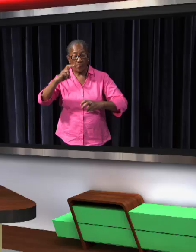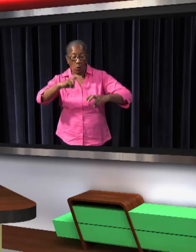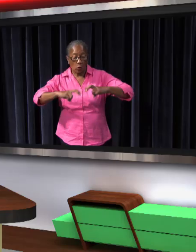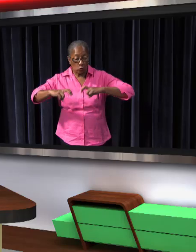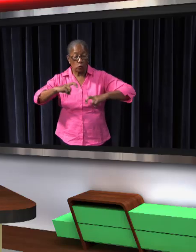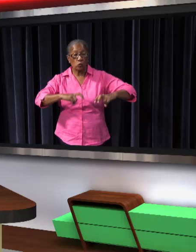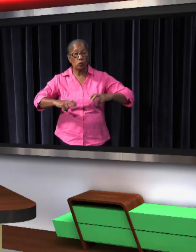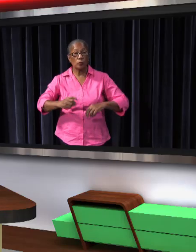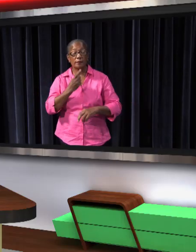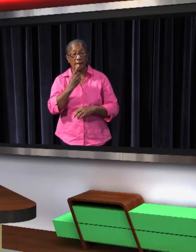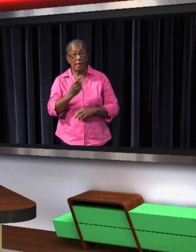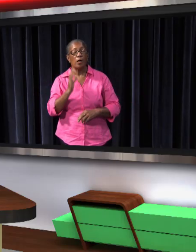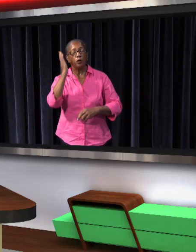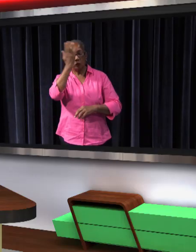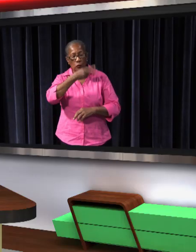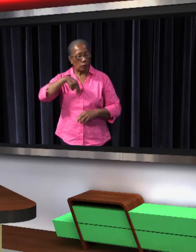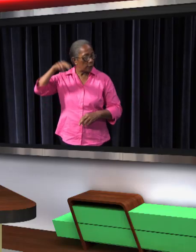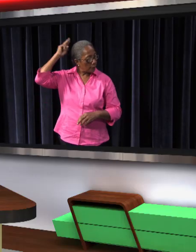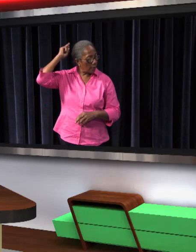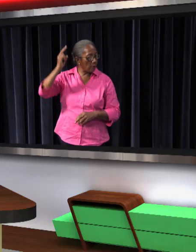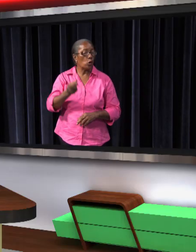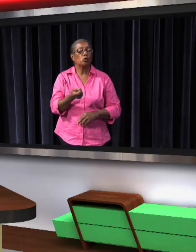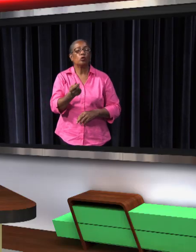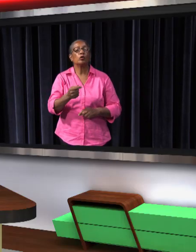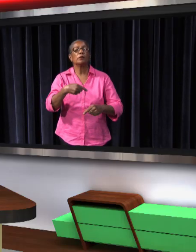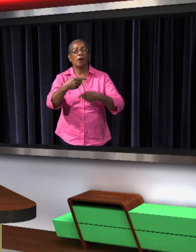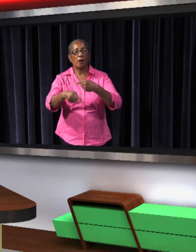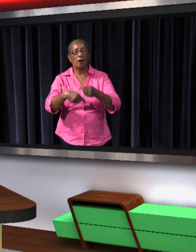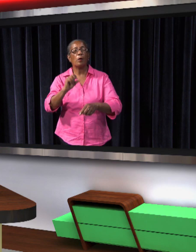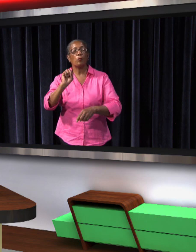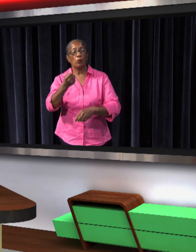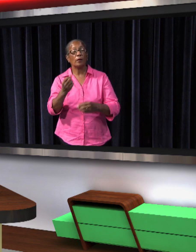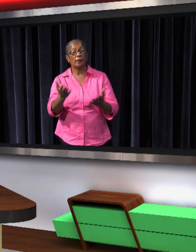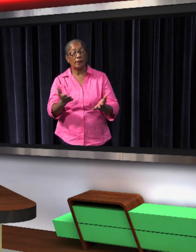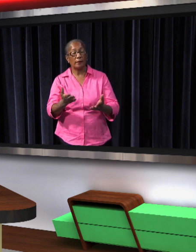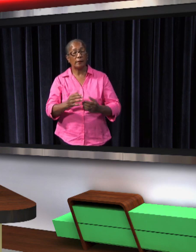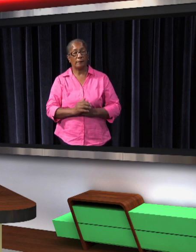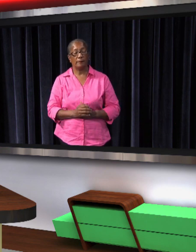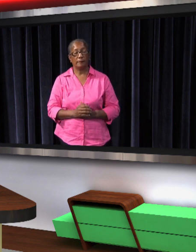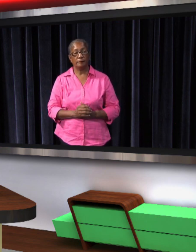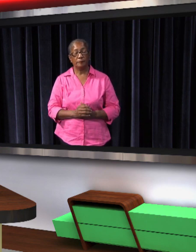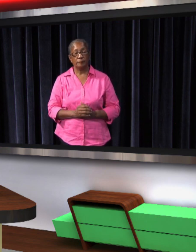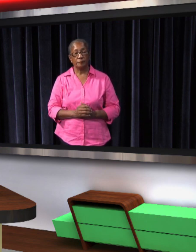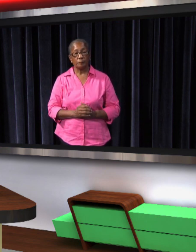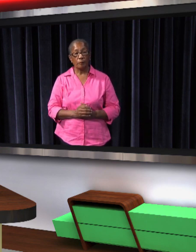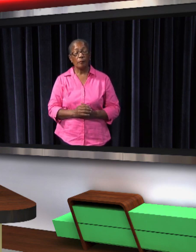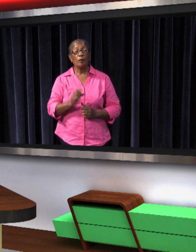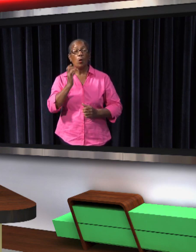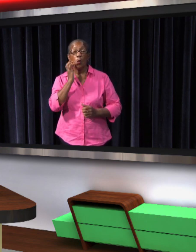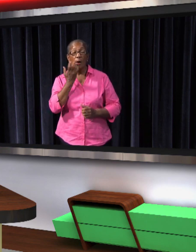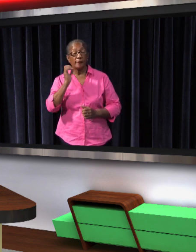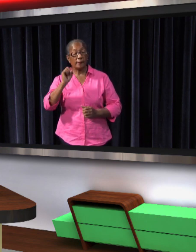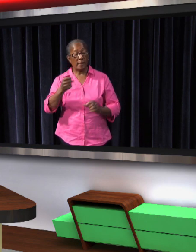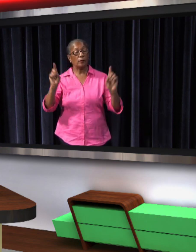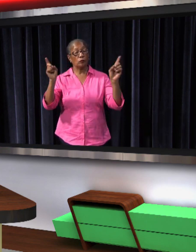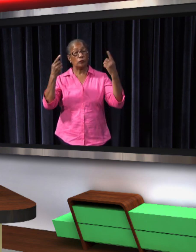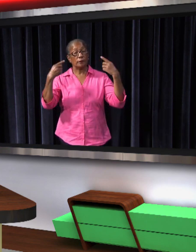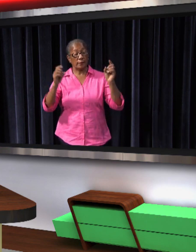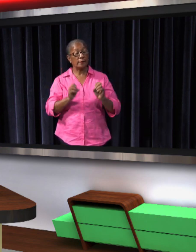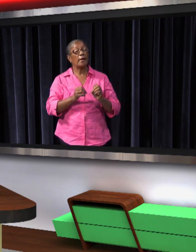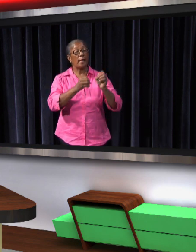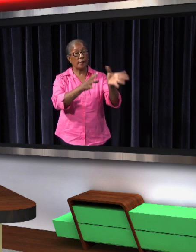Social Science Research, says Wo also believes that Suriname should think about sustainable development opportunities.